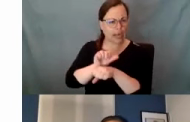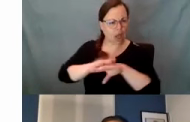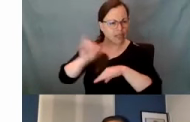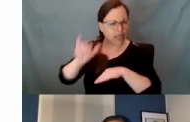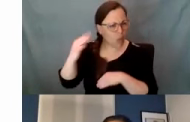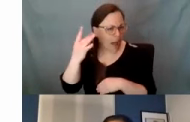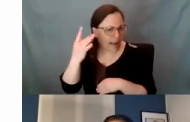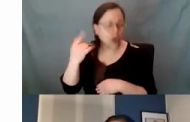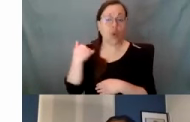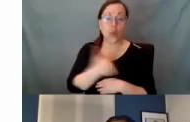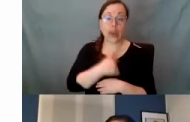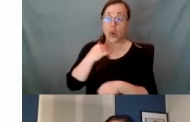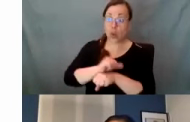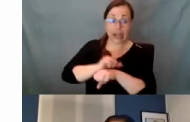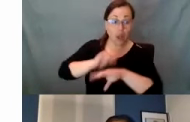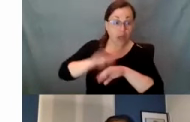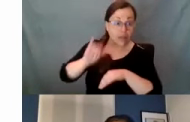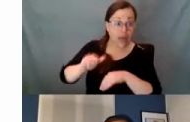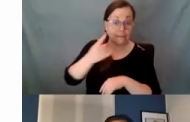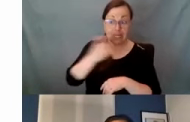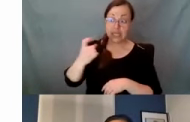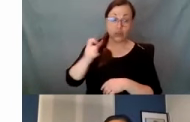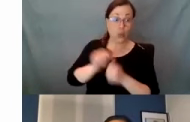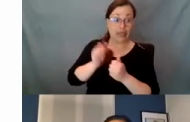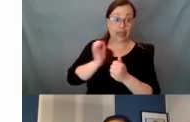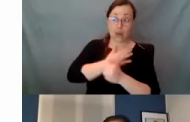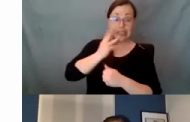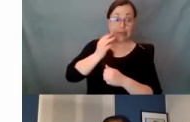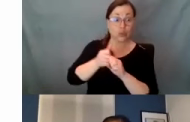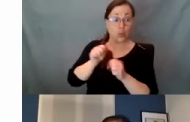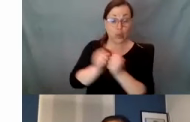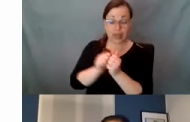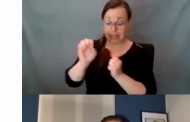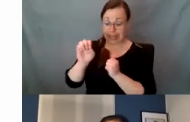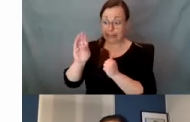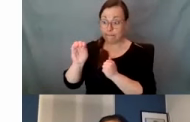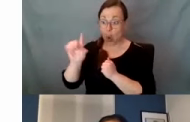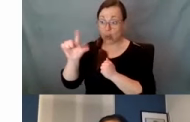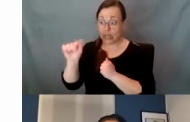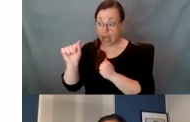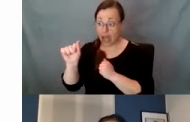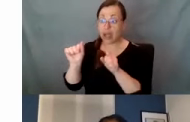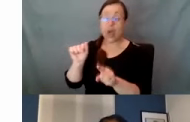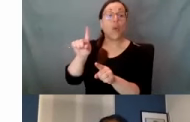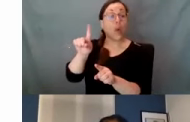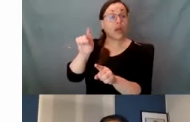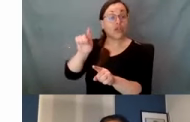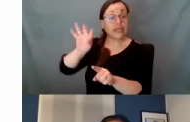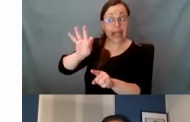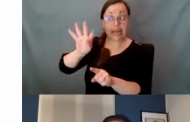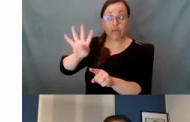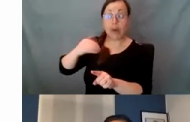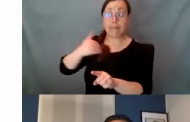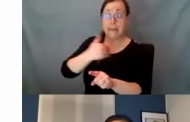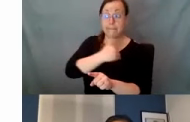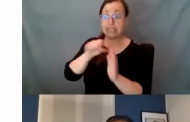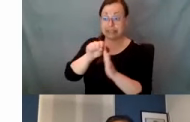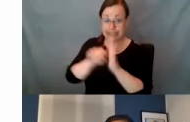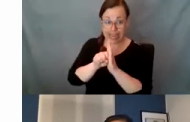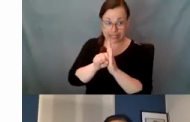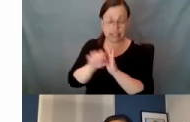the basis of our experience with Ebola, the member states, the 194 member states of WHO felt that it